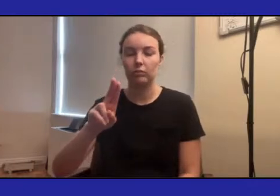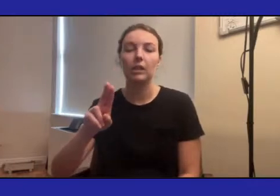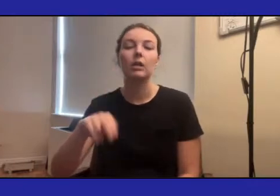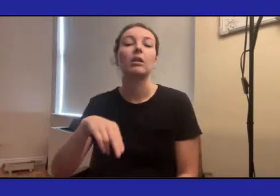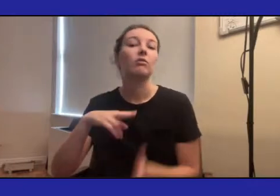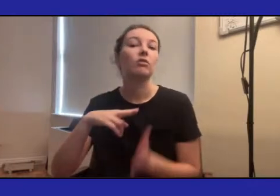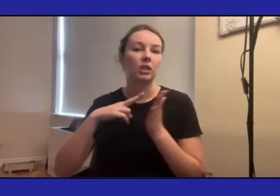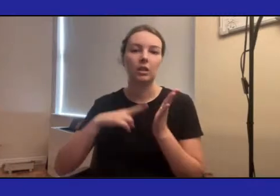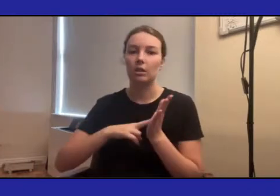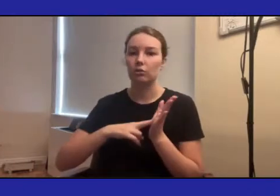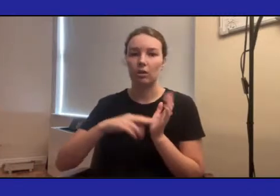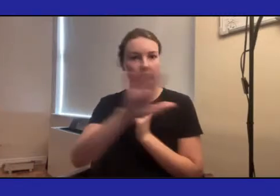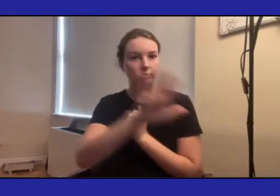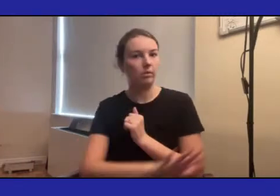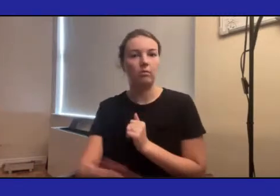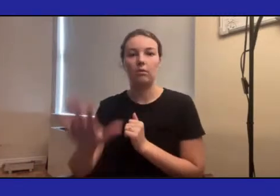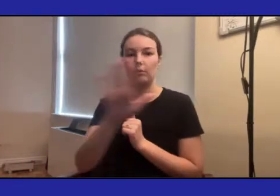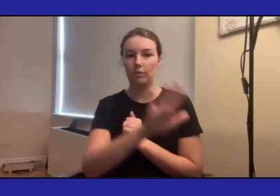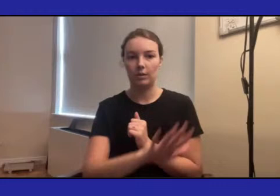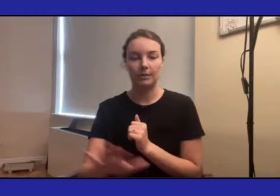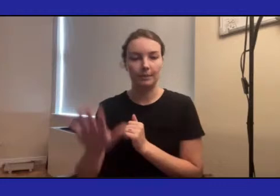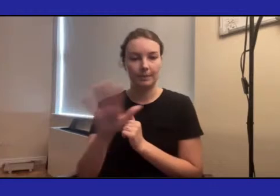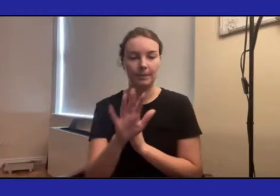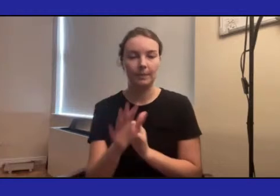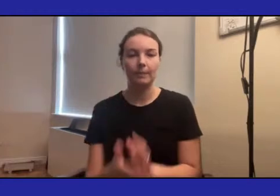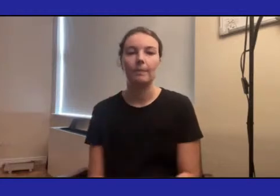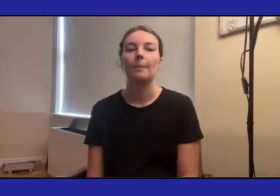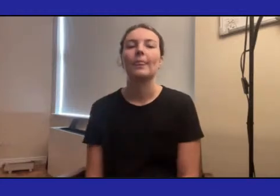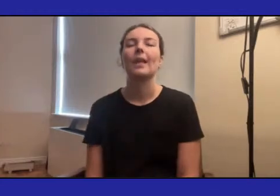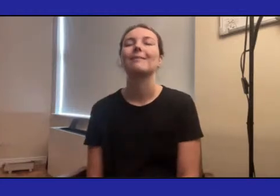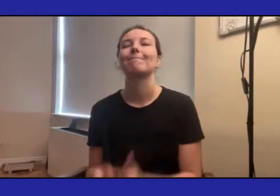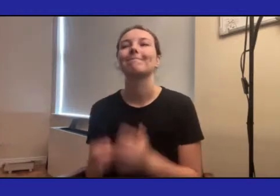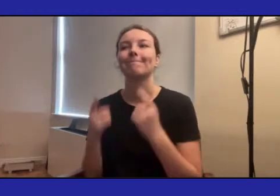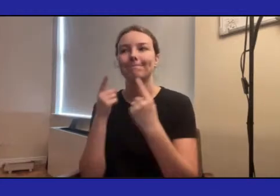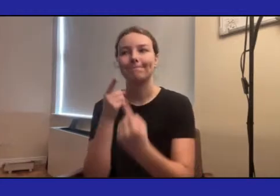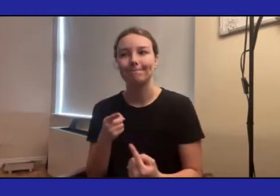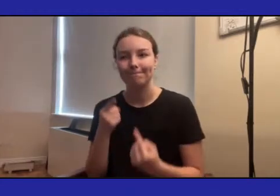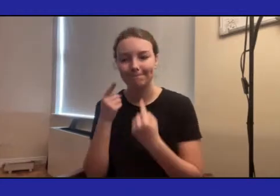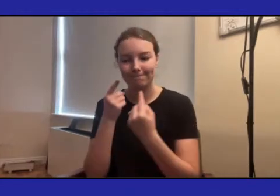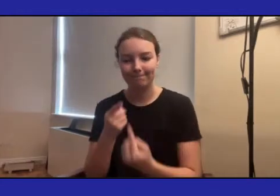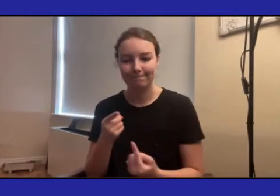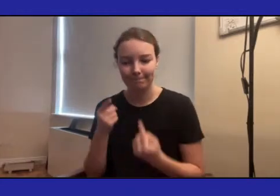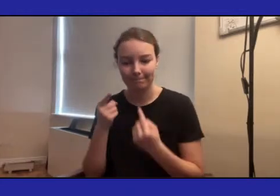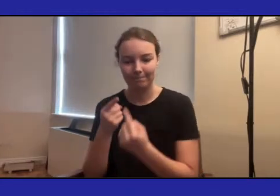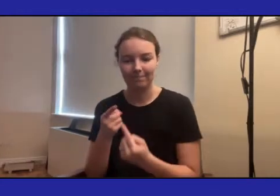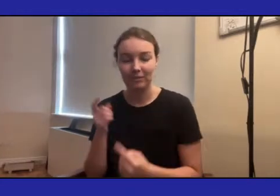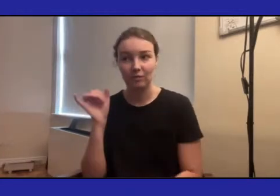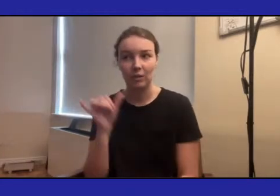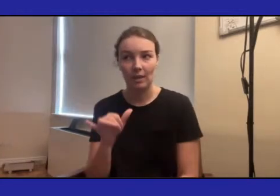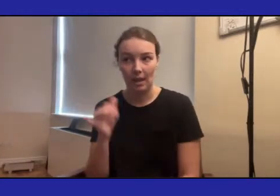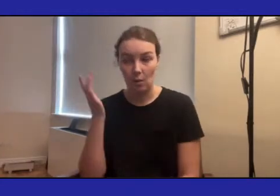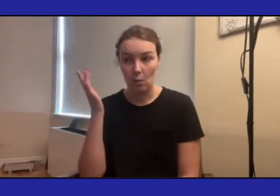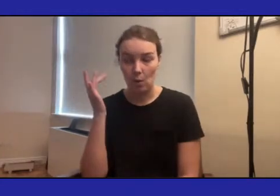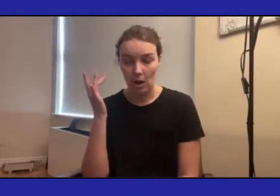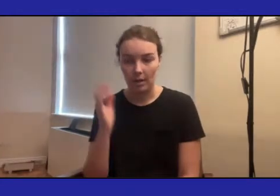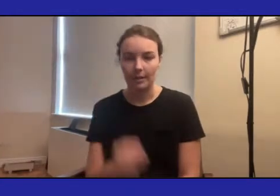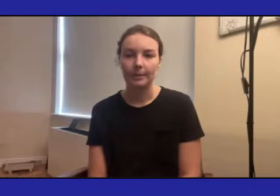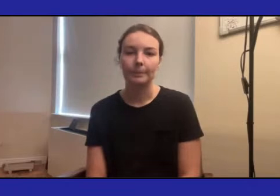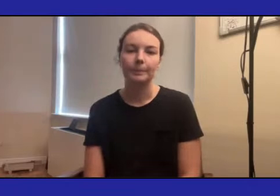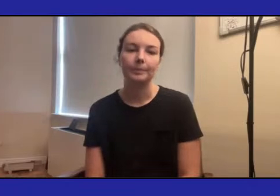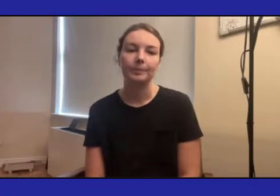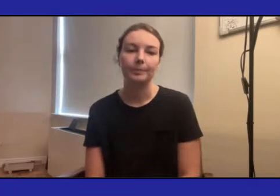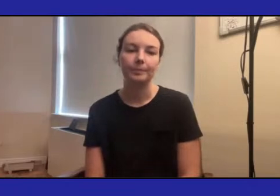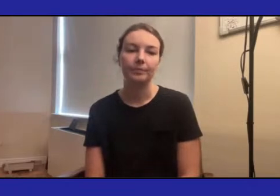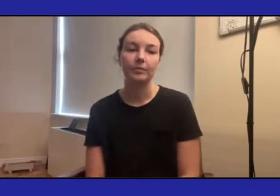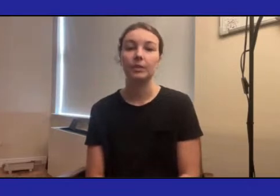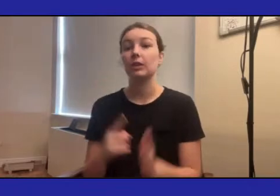and it was difficult to do that because, for example,